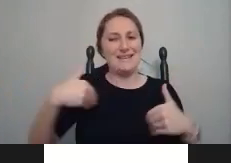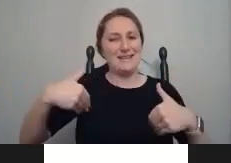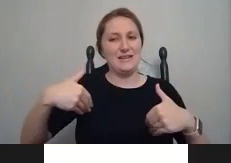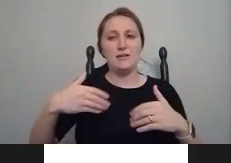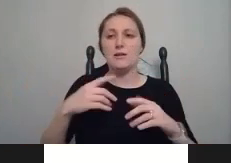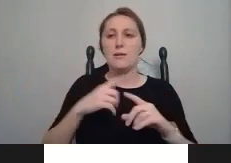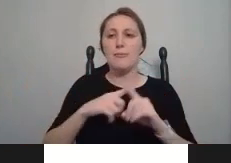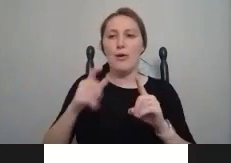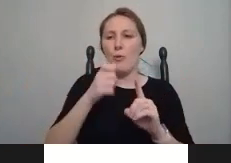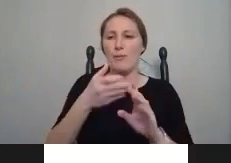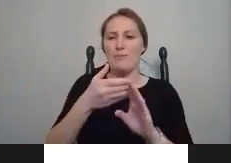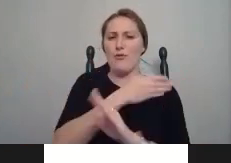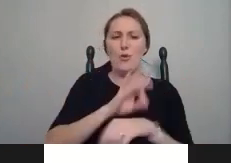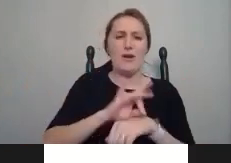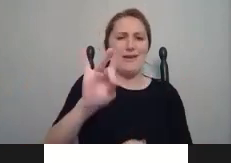8 o'clock.